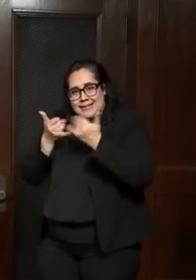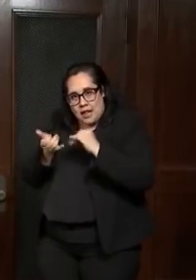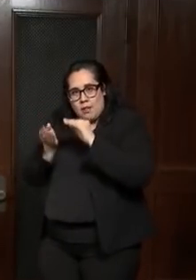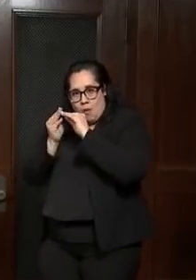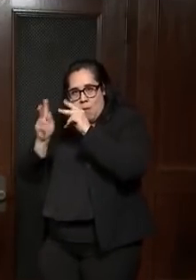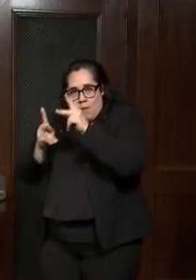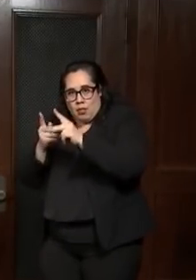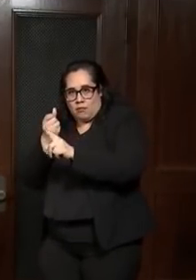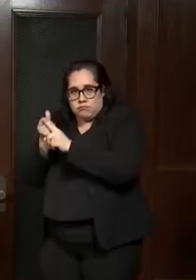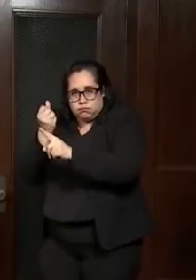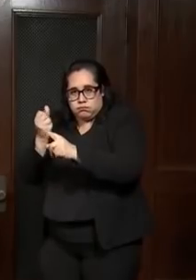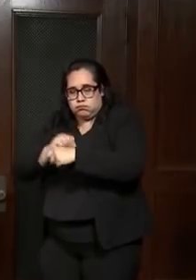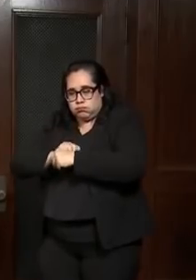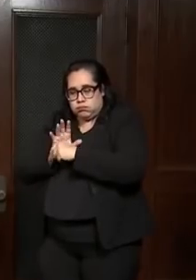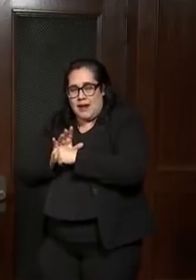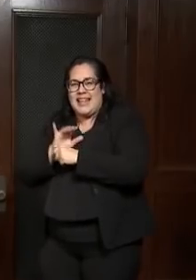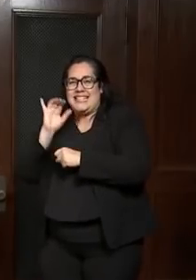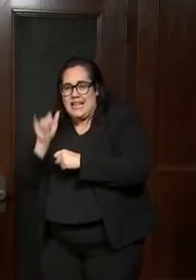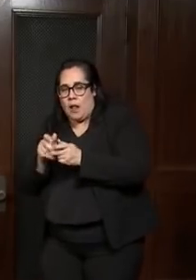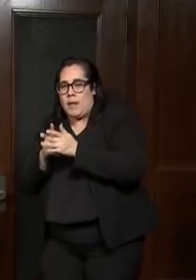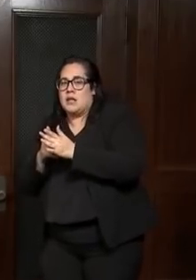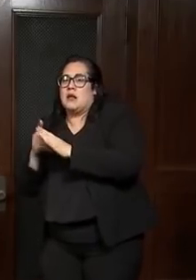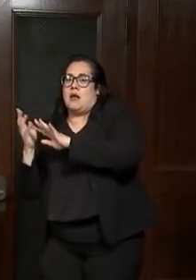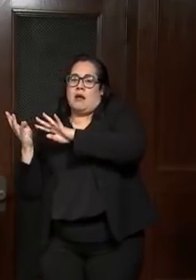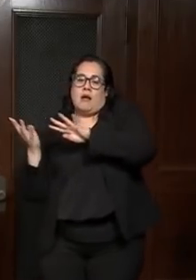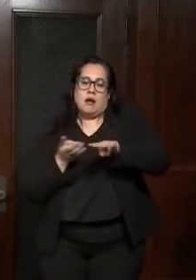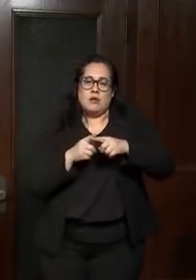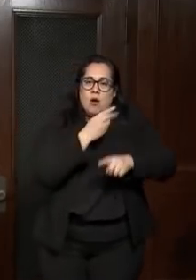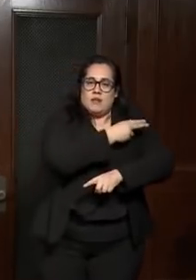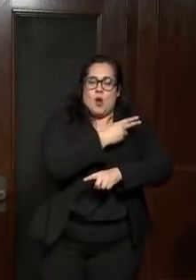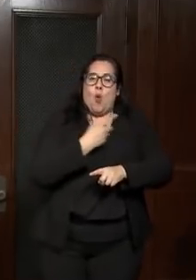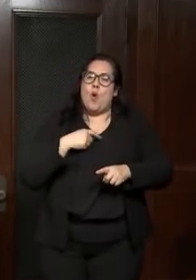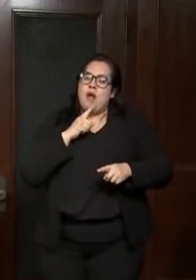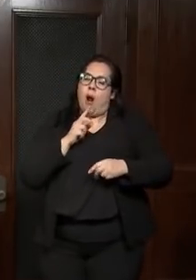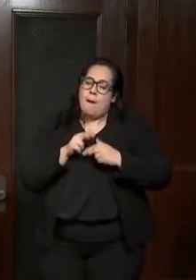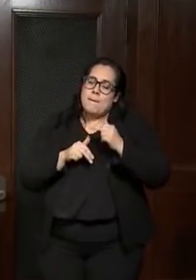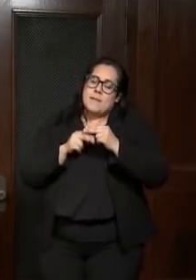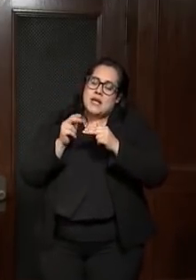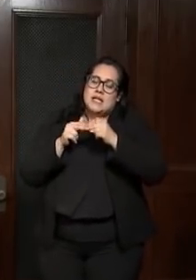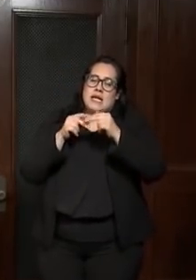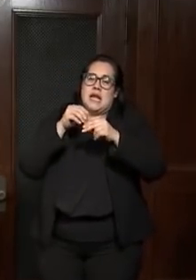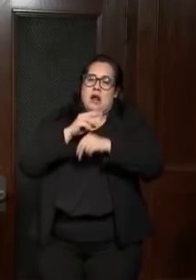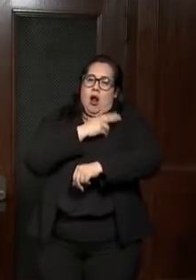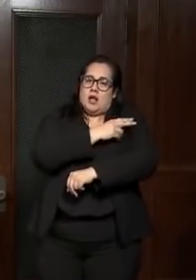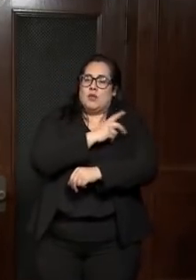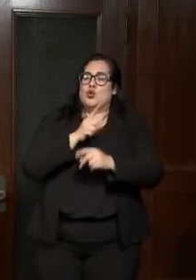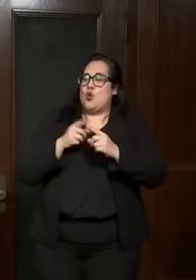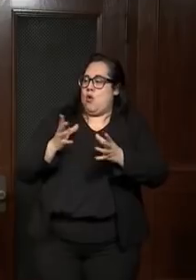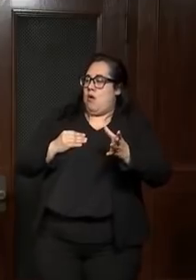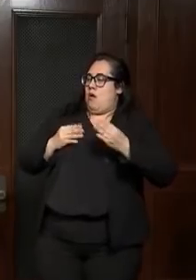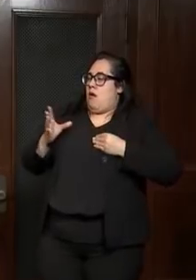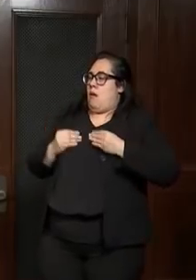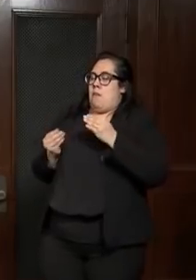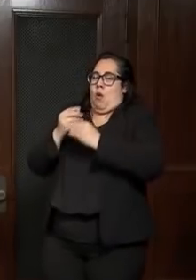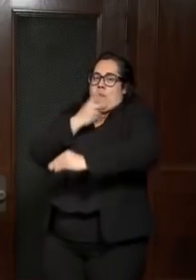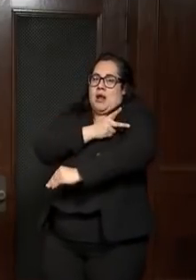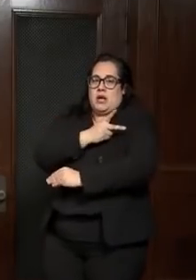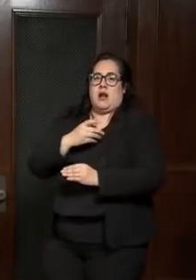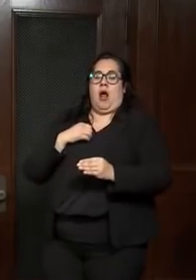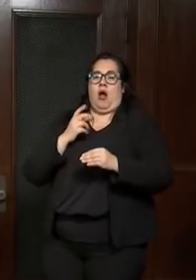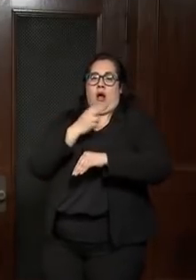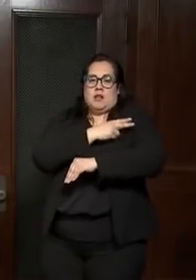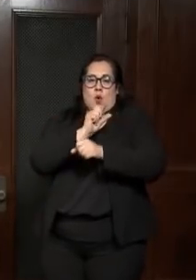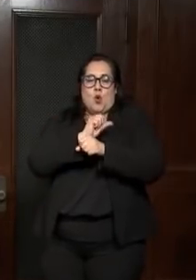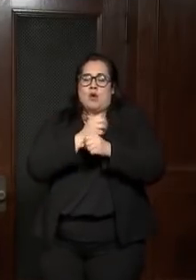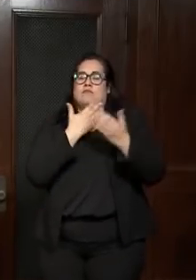cases. Those are still backing up into our hospitals. We're building that capacity marvelously within our hospitals, and I praise all of our hospitals and hospital